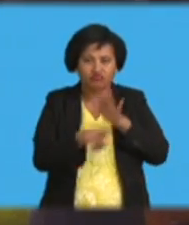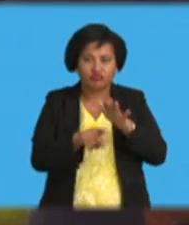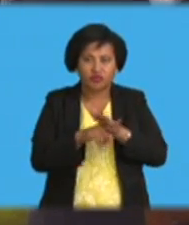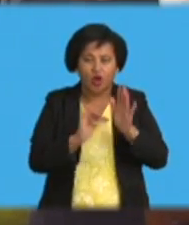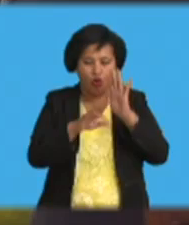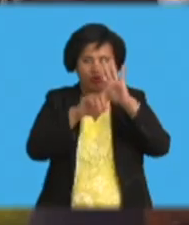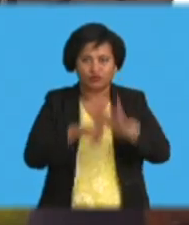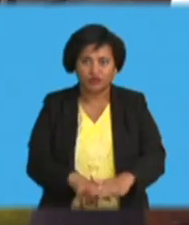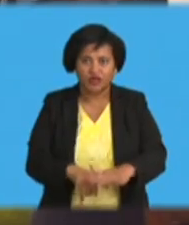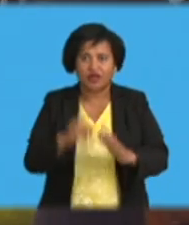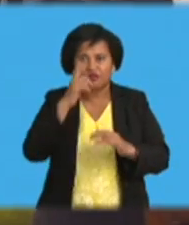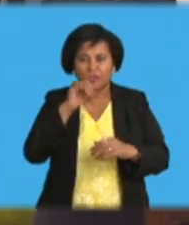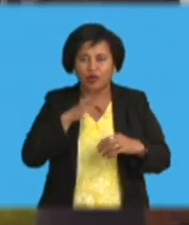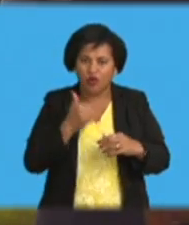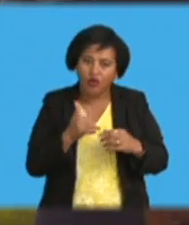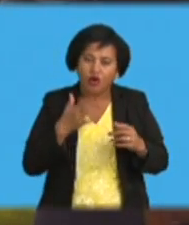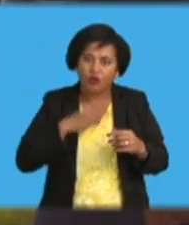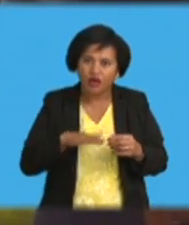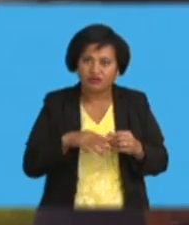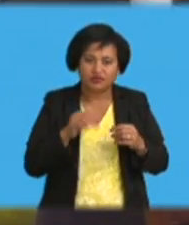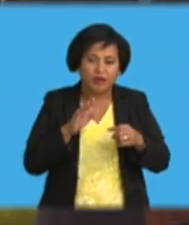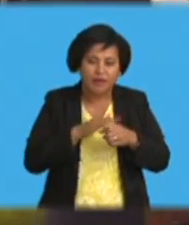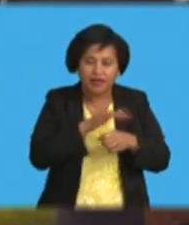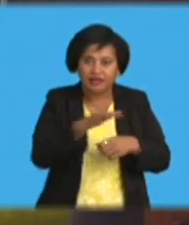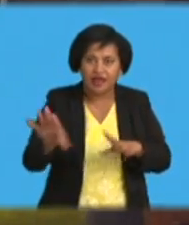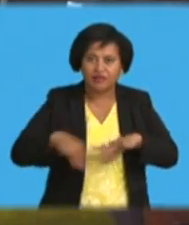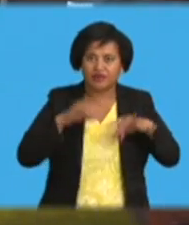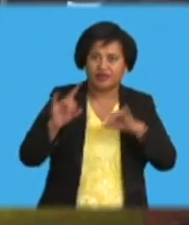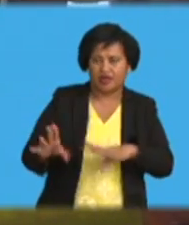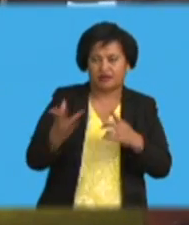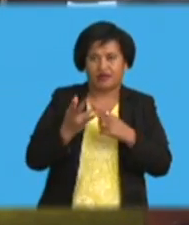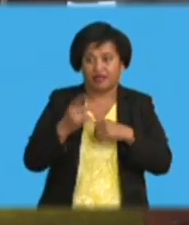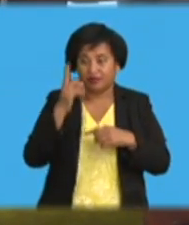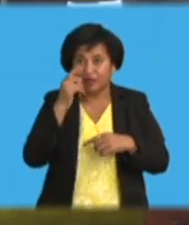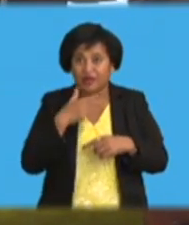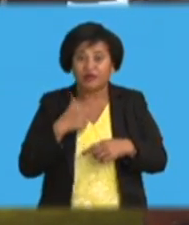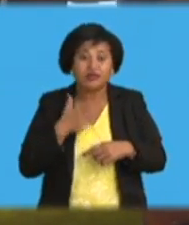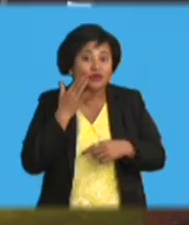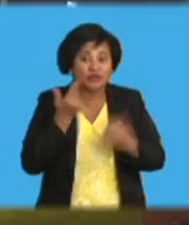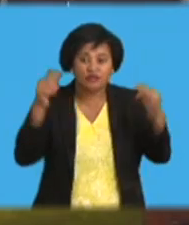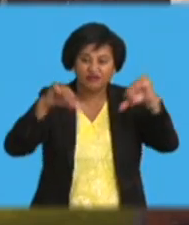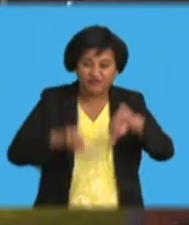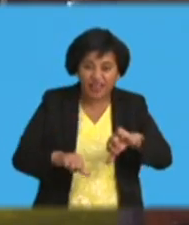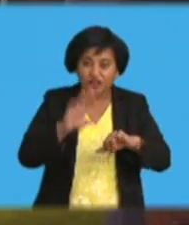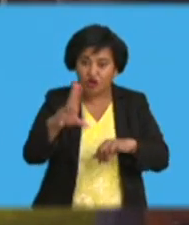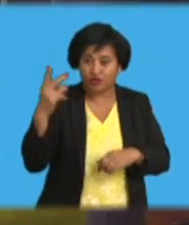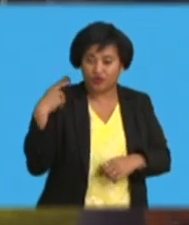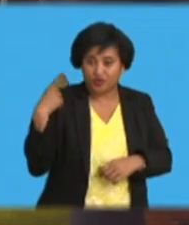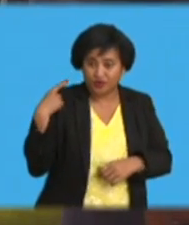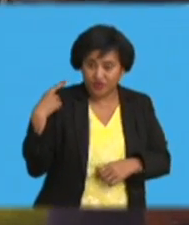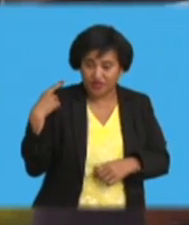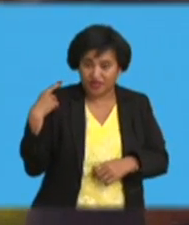and without inciting hatred and division among our people. Because when we fail in that obligation, Madam Speaker, especially when we